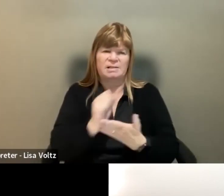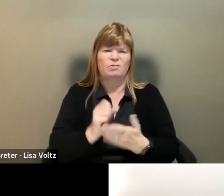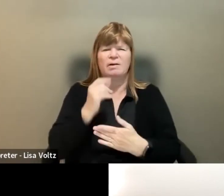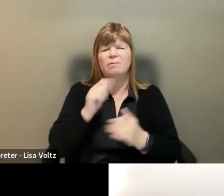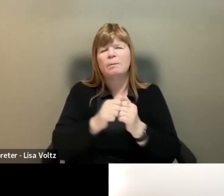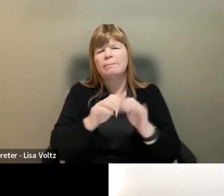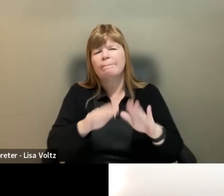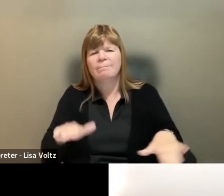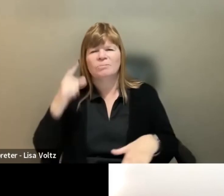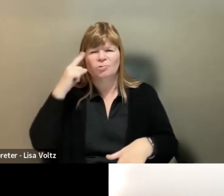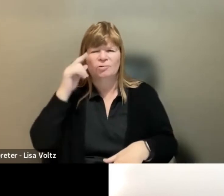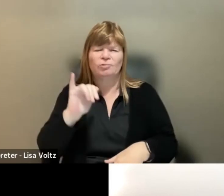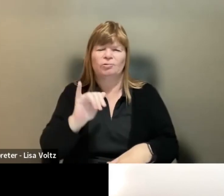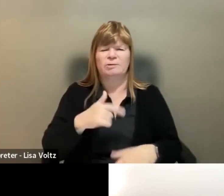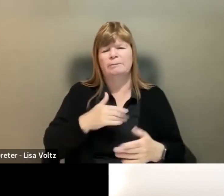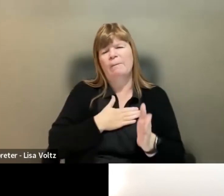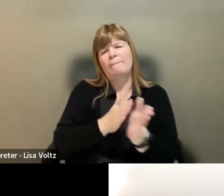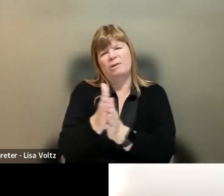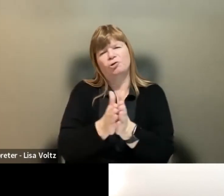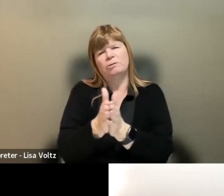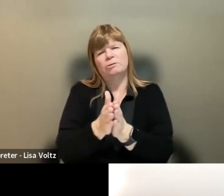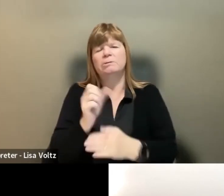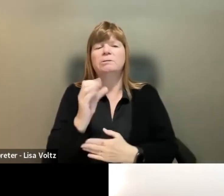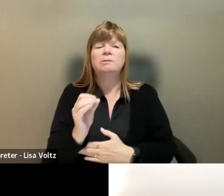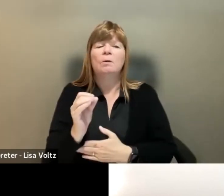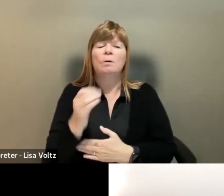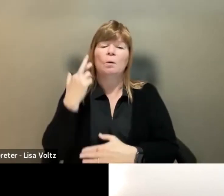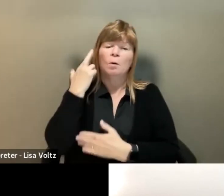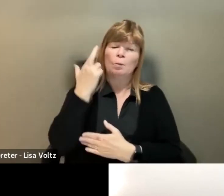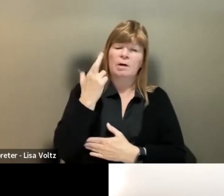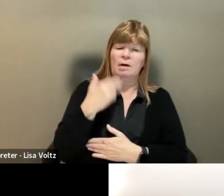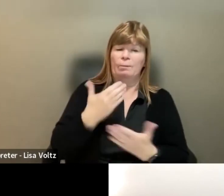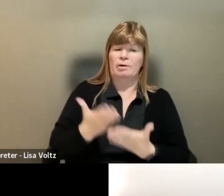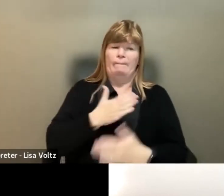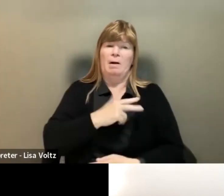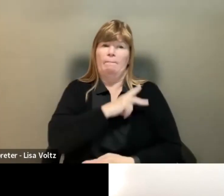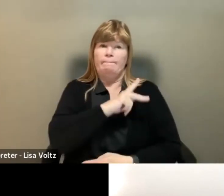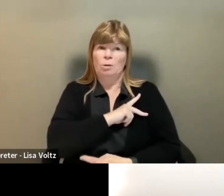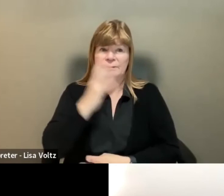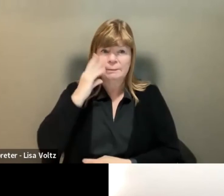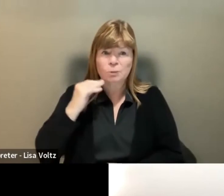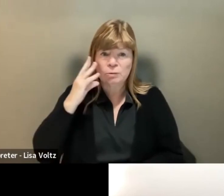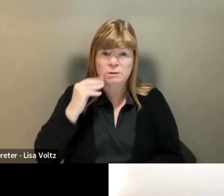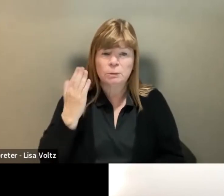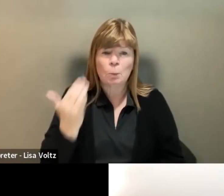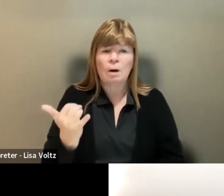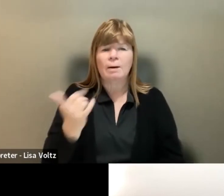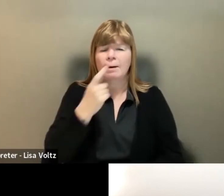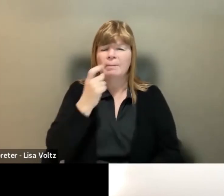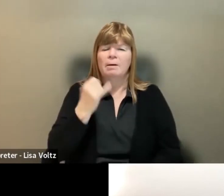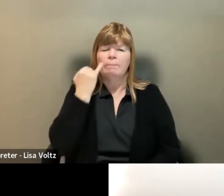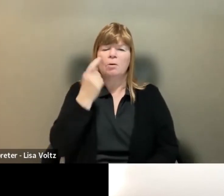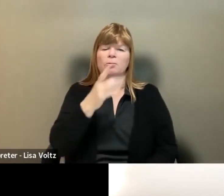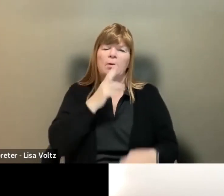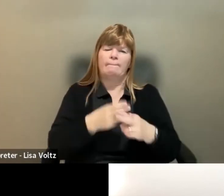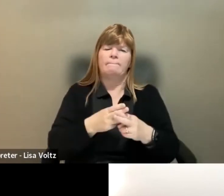people is really a passion of mine. And the reason that I bring up my personal experience is when you are dealing with